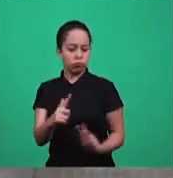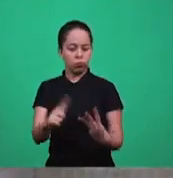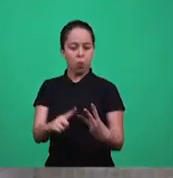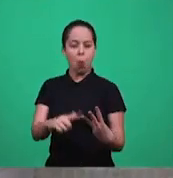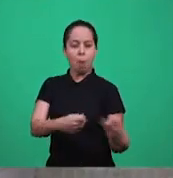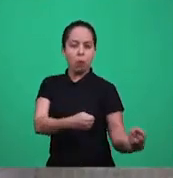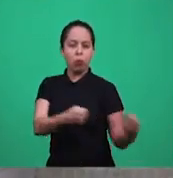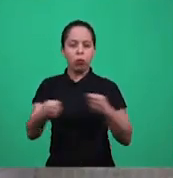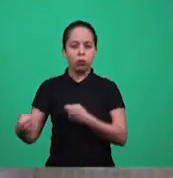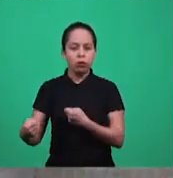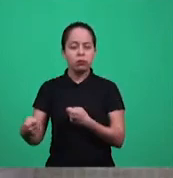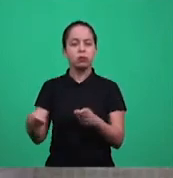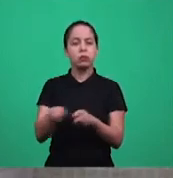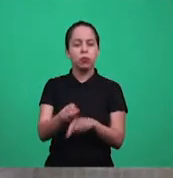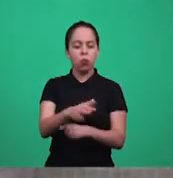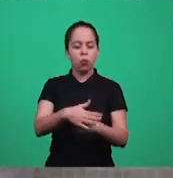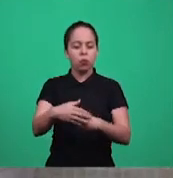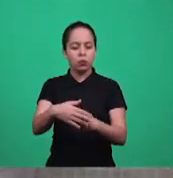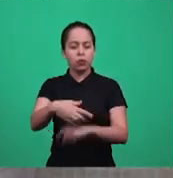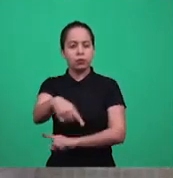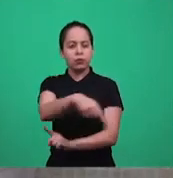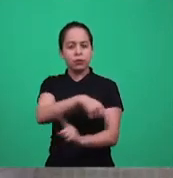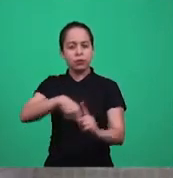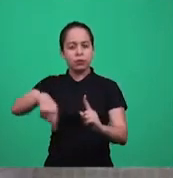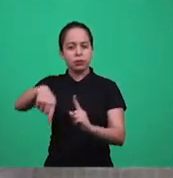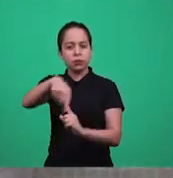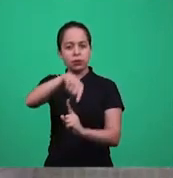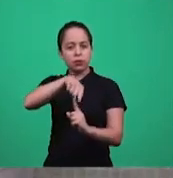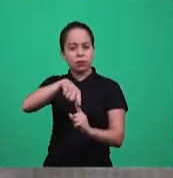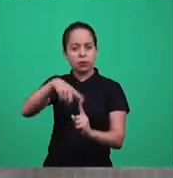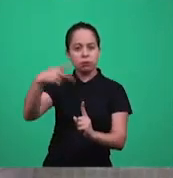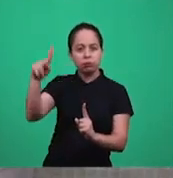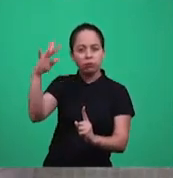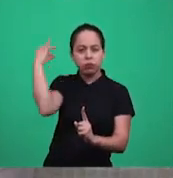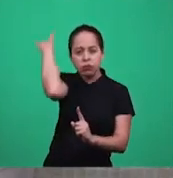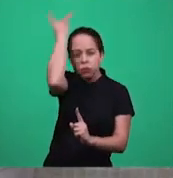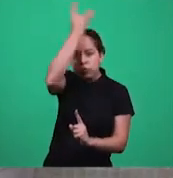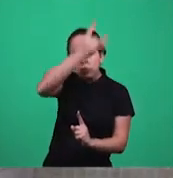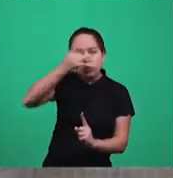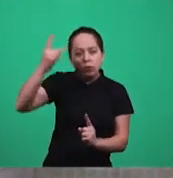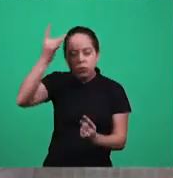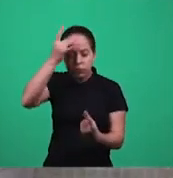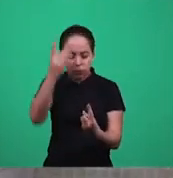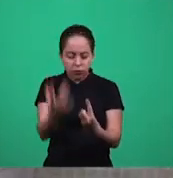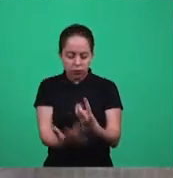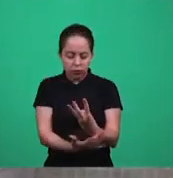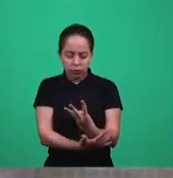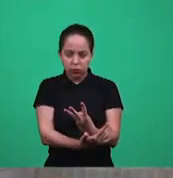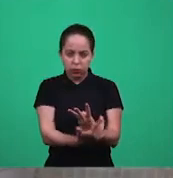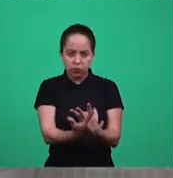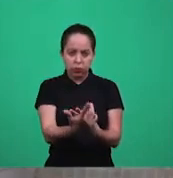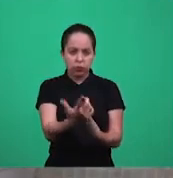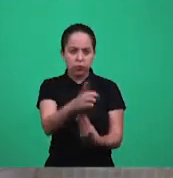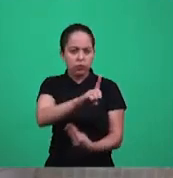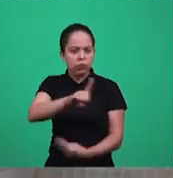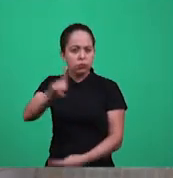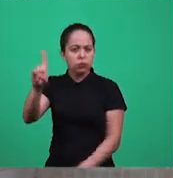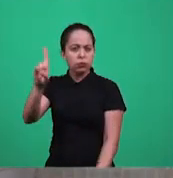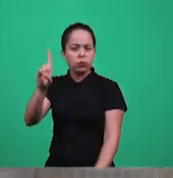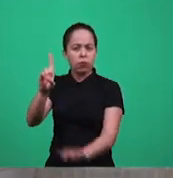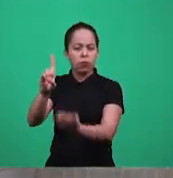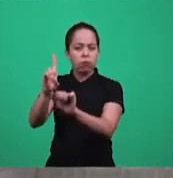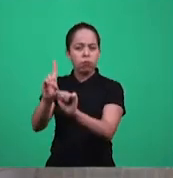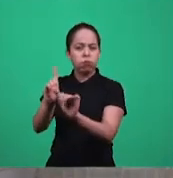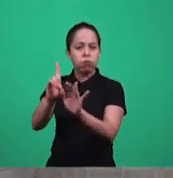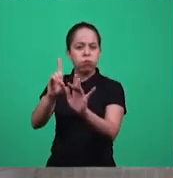our eternal Father, and the power, the sweet consolations of the Holy